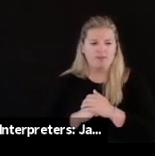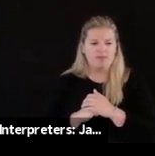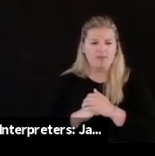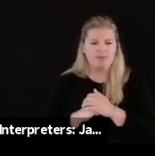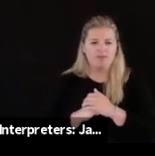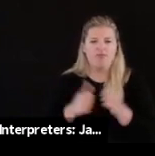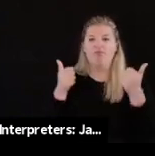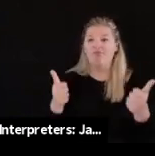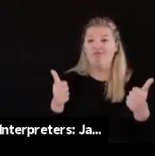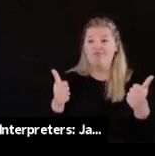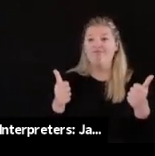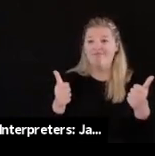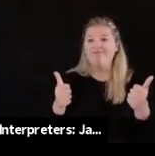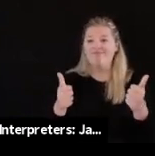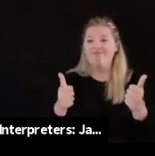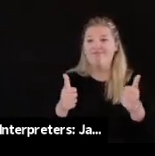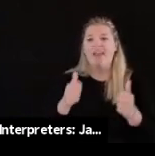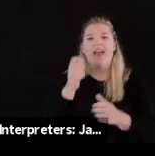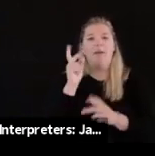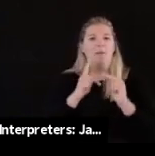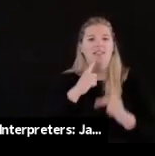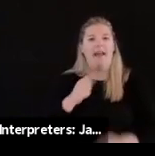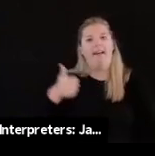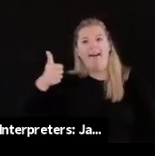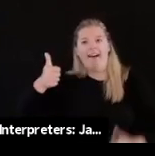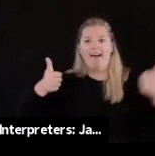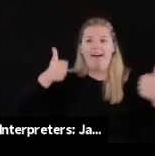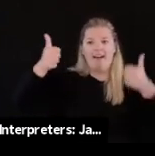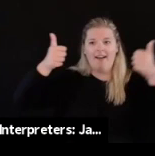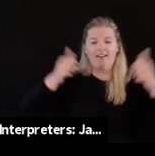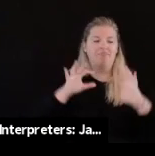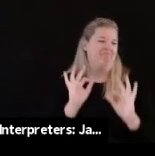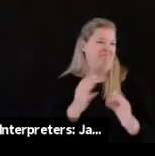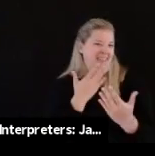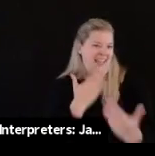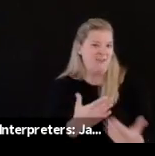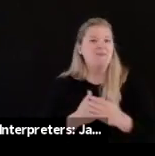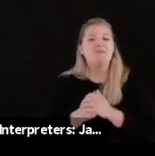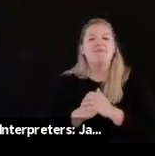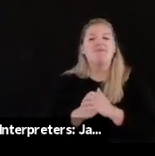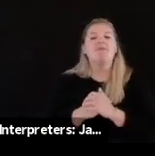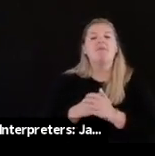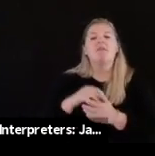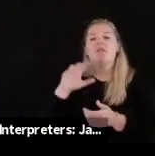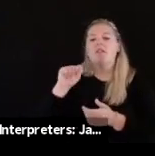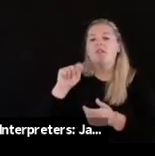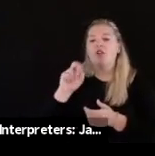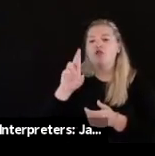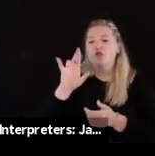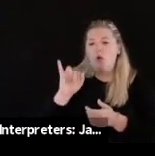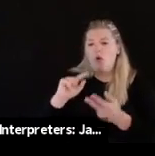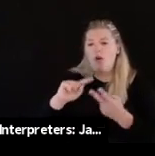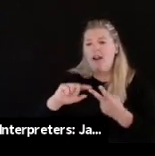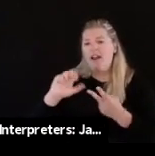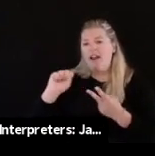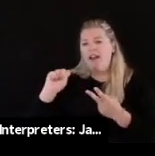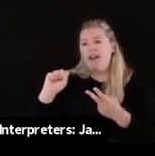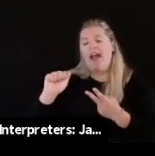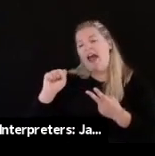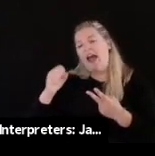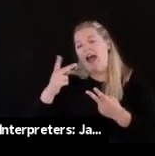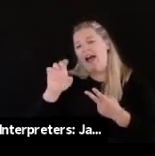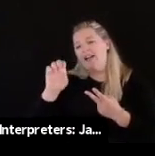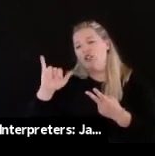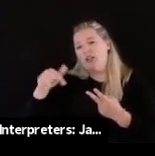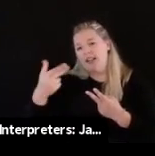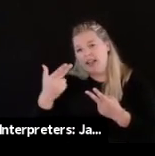Great. We got thumbs up. Excellent. Thank you. Thank you so much. So to Tori and Ashley and also to Jen, I just really